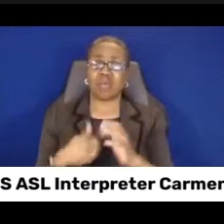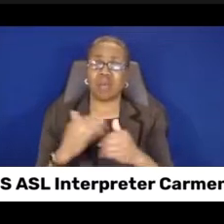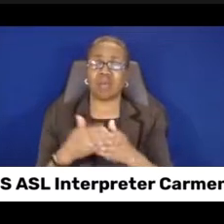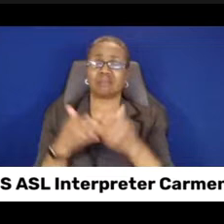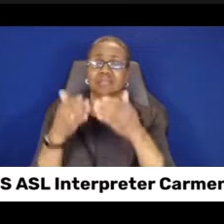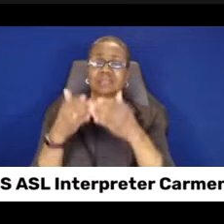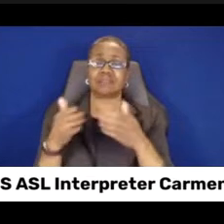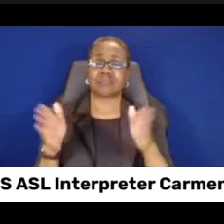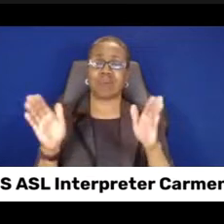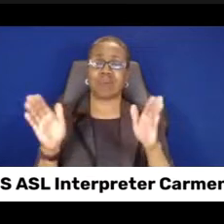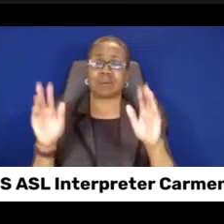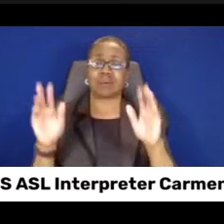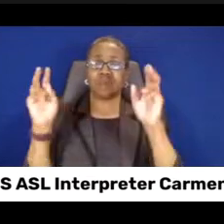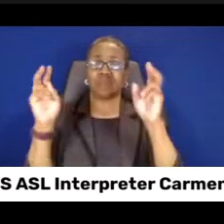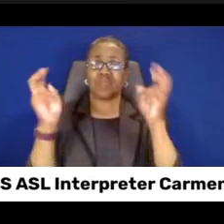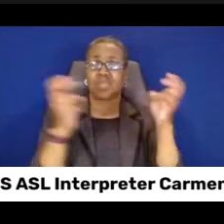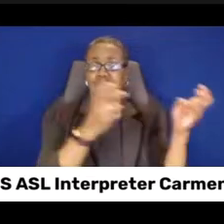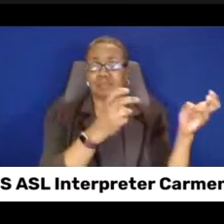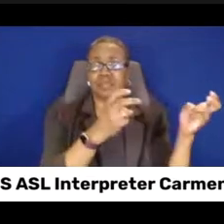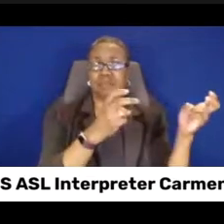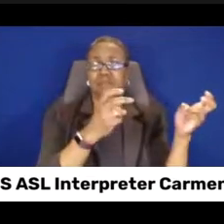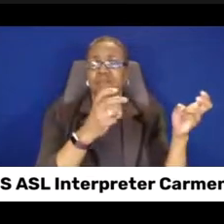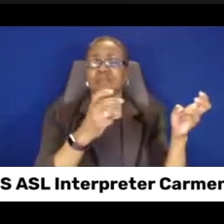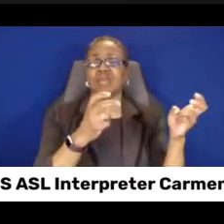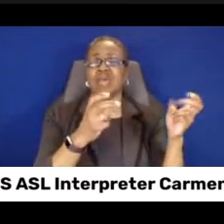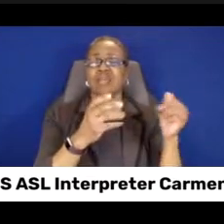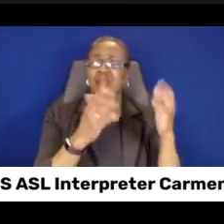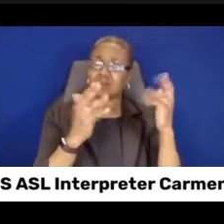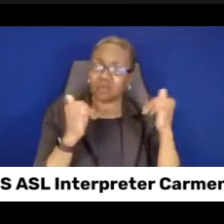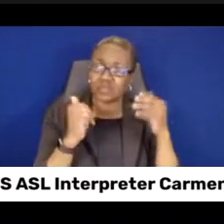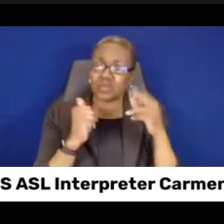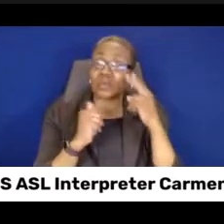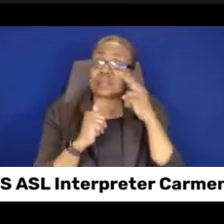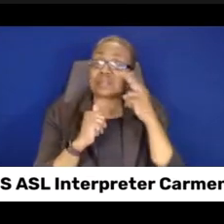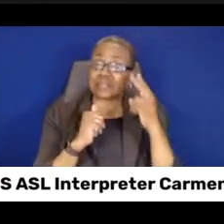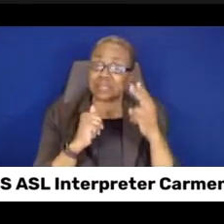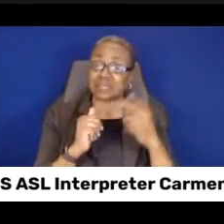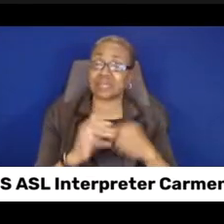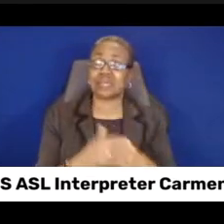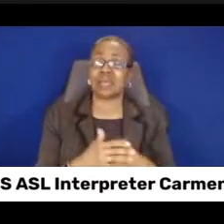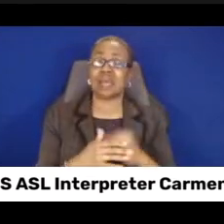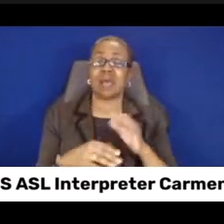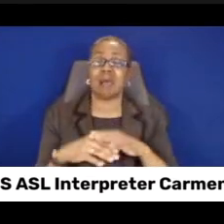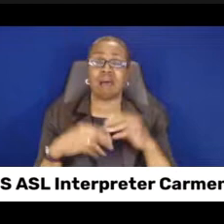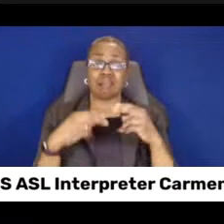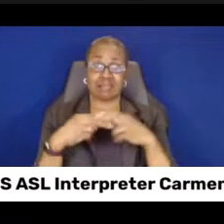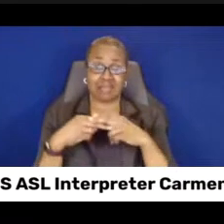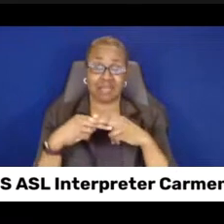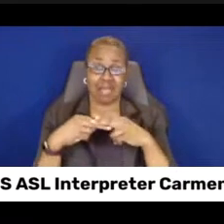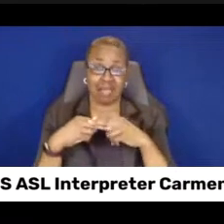broader themes that hopefully you can see on that slide.